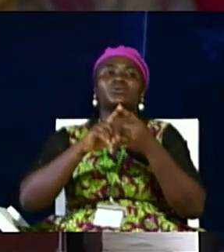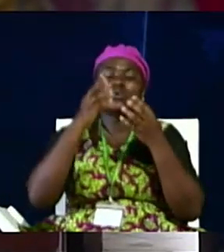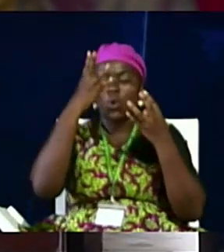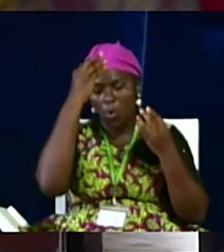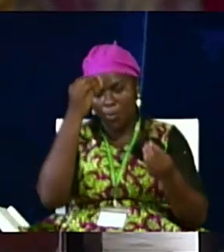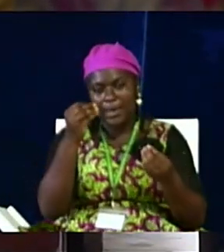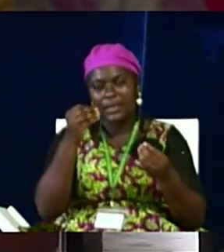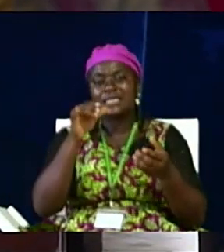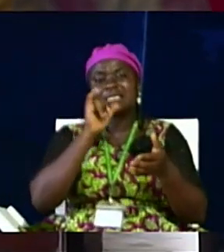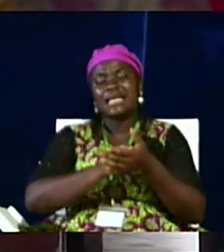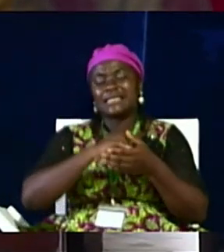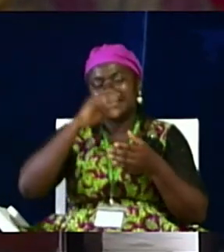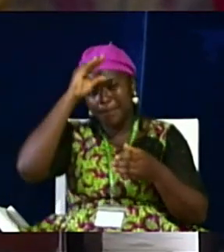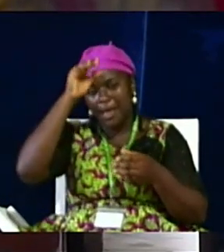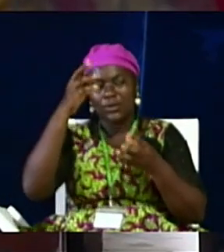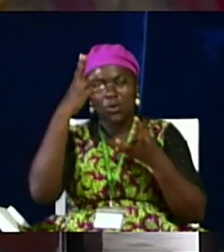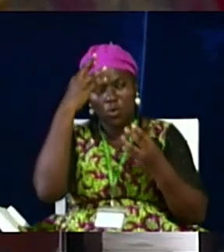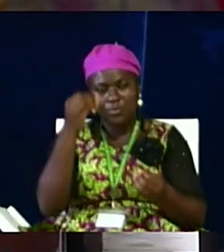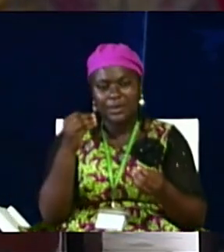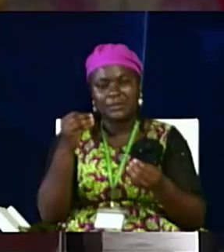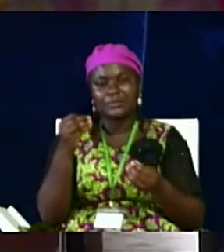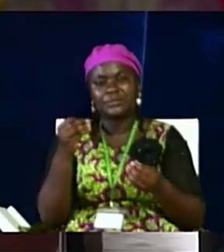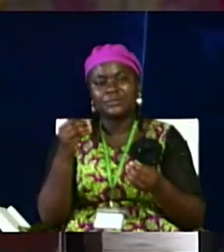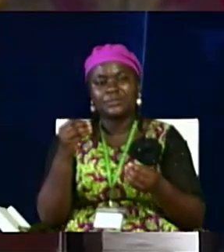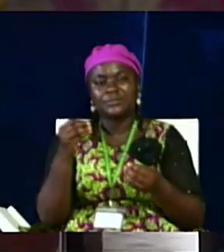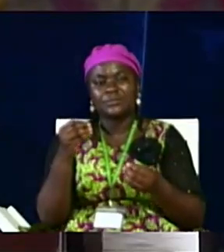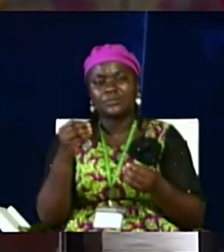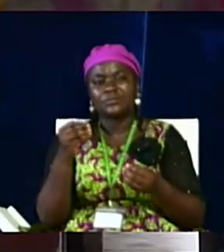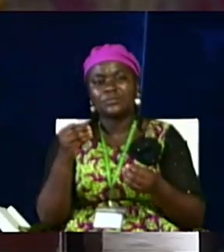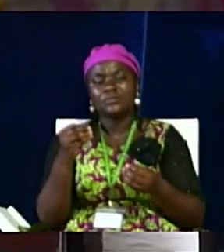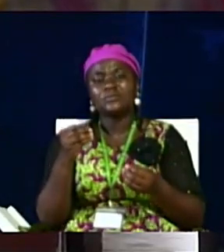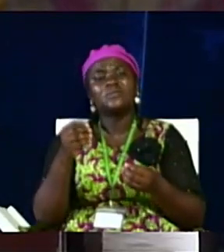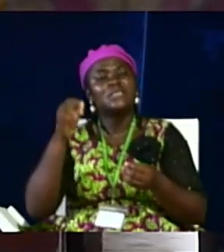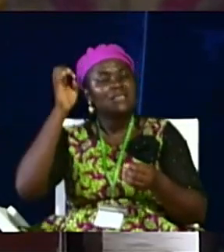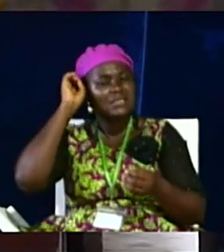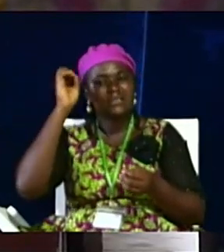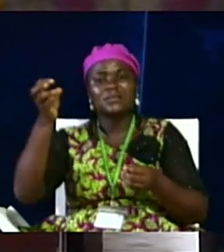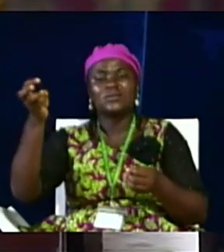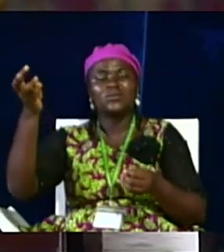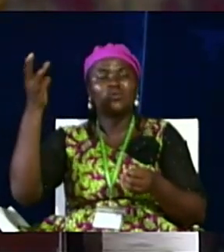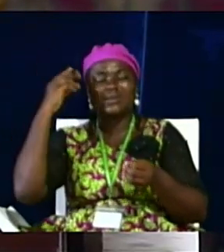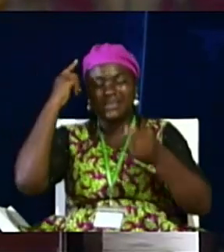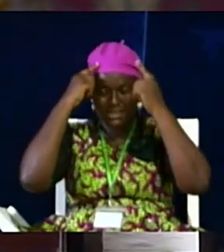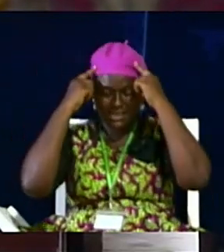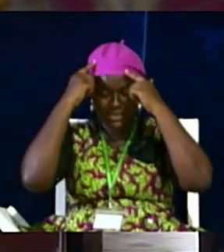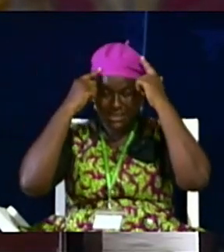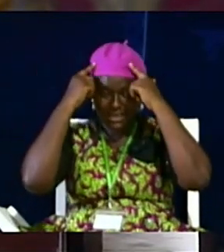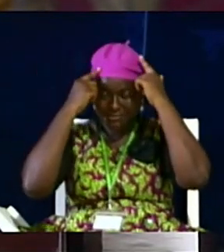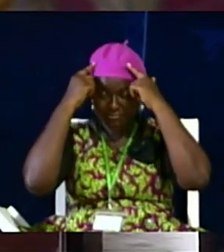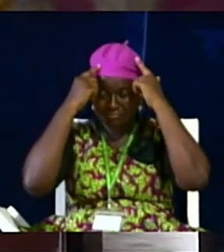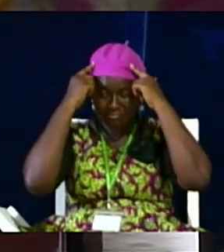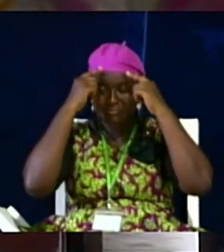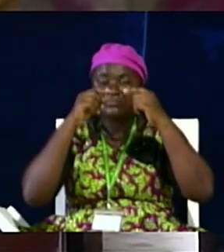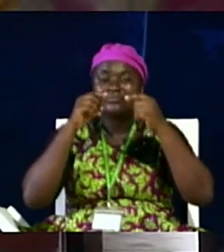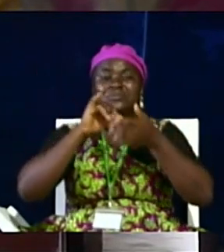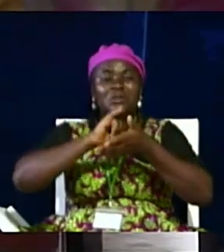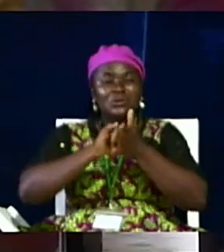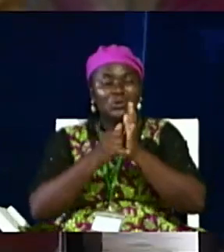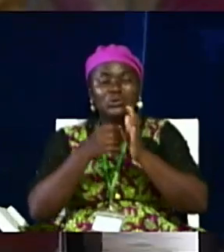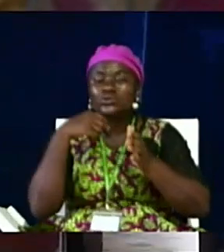That man obeyed. Even though initially he was contending with that particular instruction. Those who want